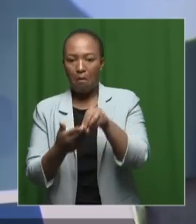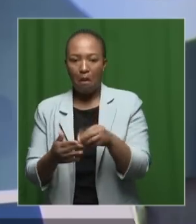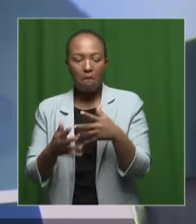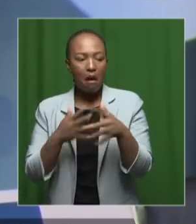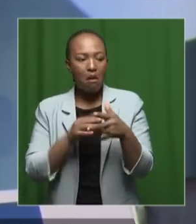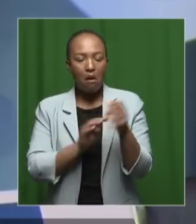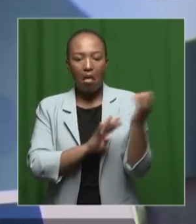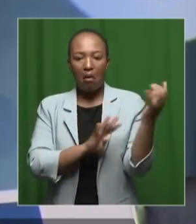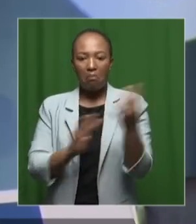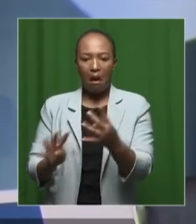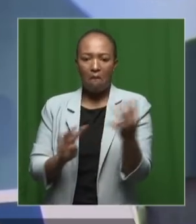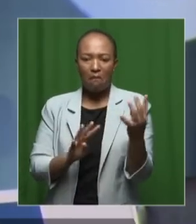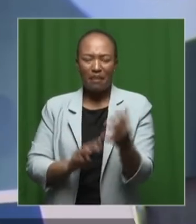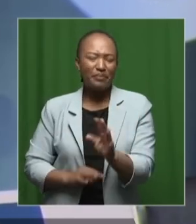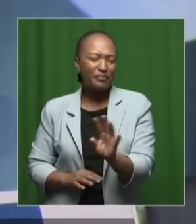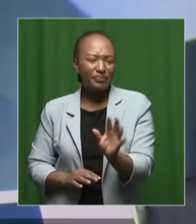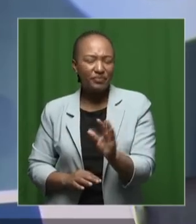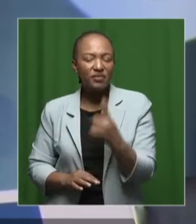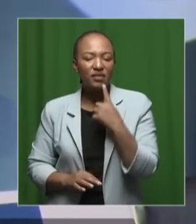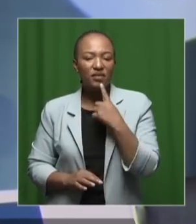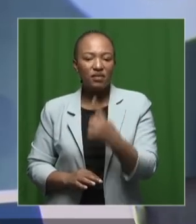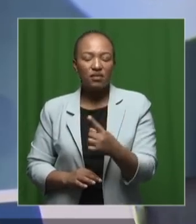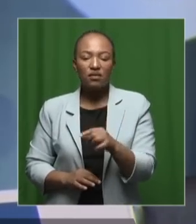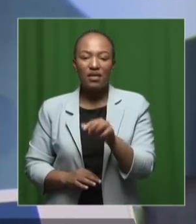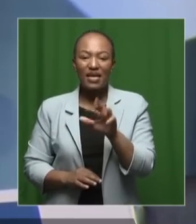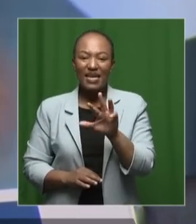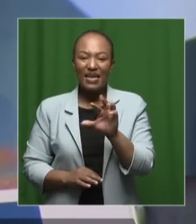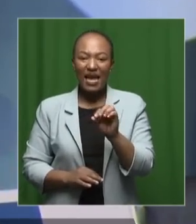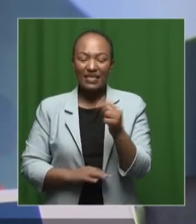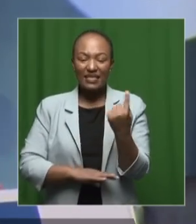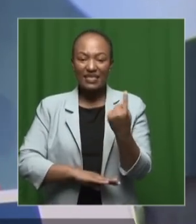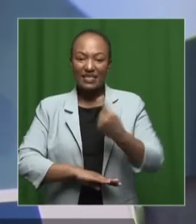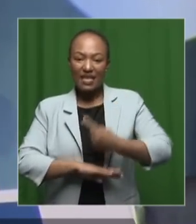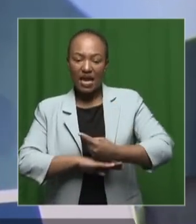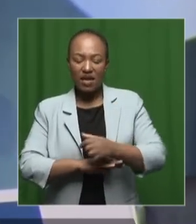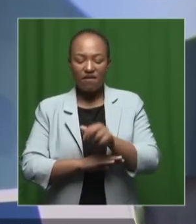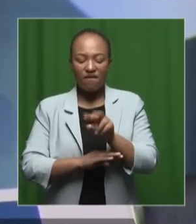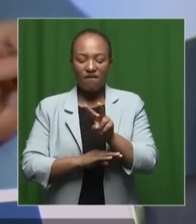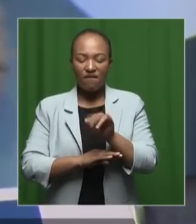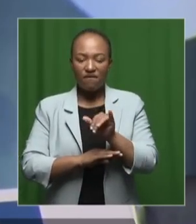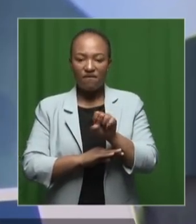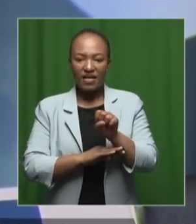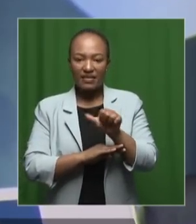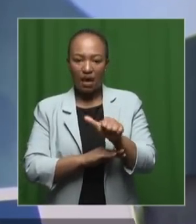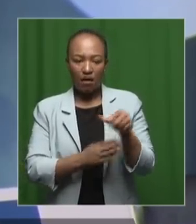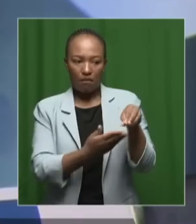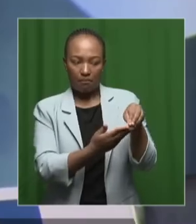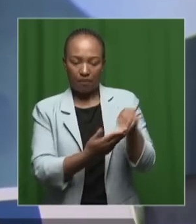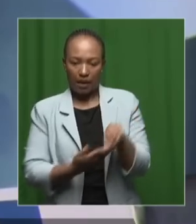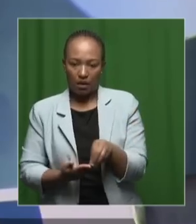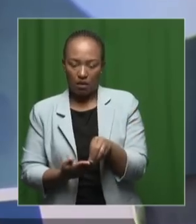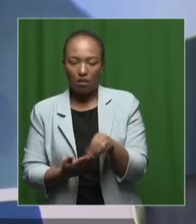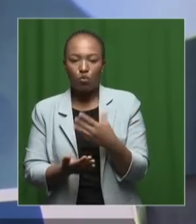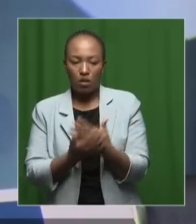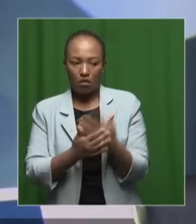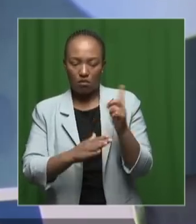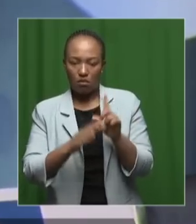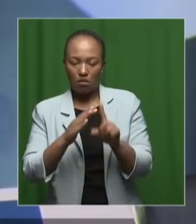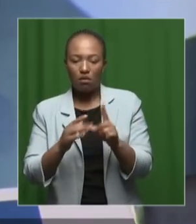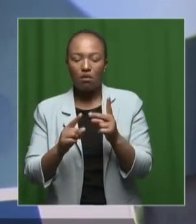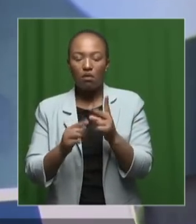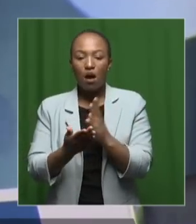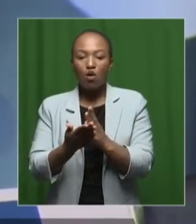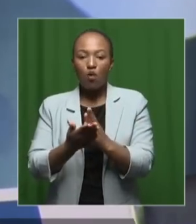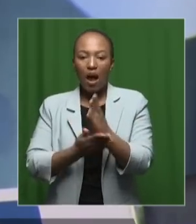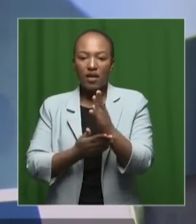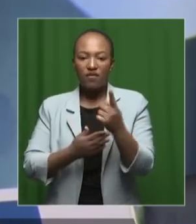African Free Trade Agreement. It allows 90-day visa-free entry in the African passport. Then it's the right to do business, which is a